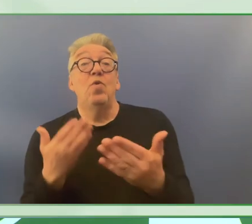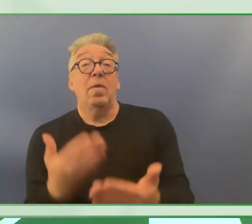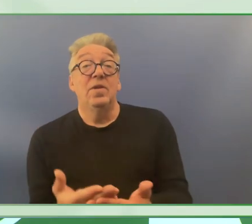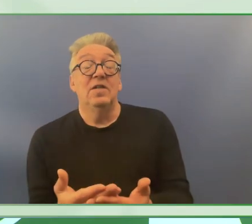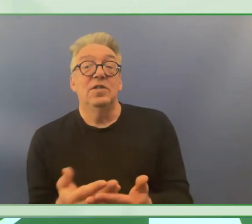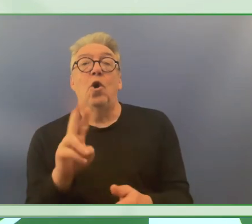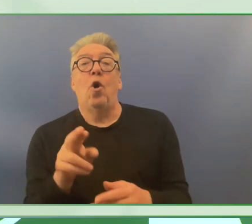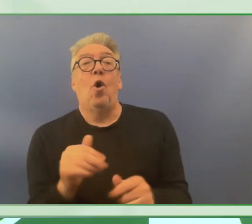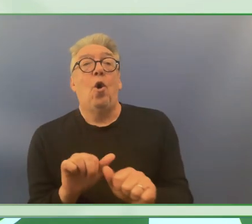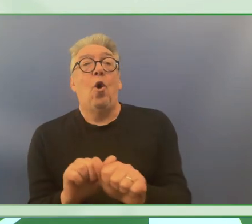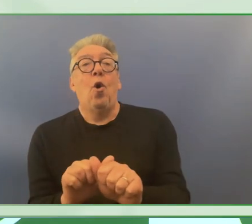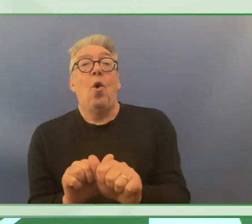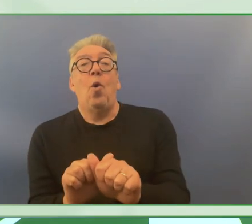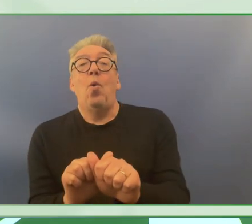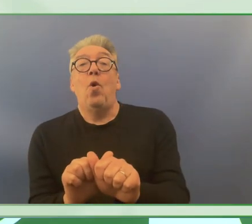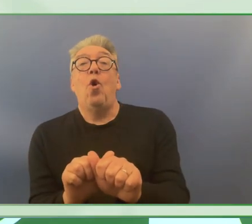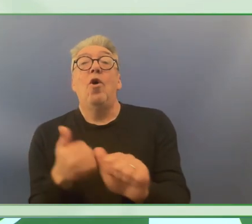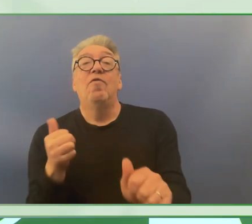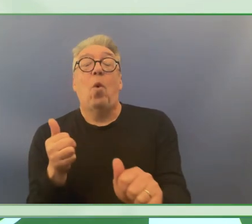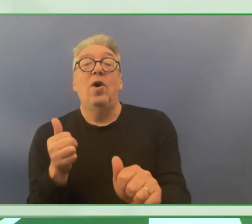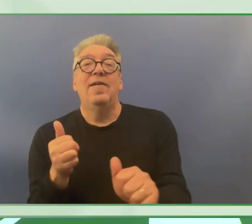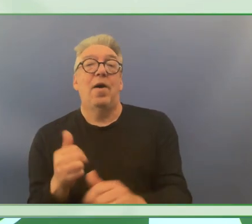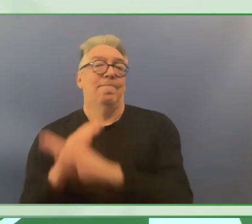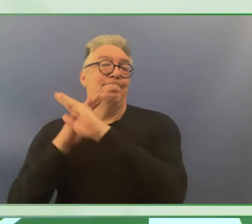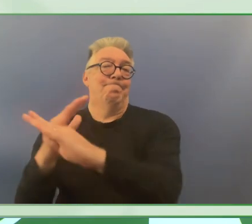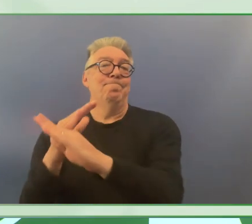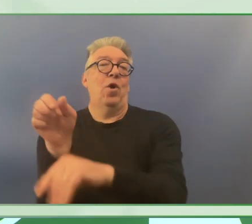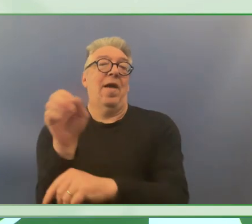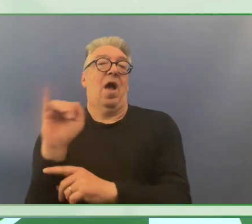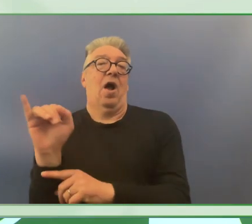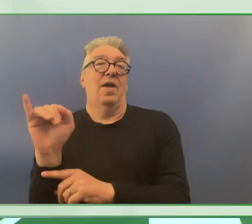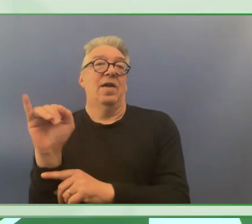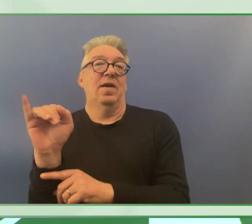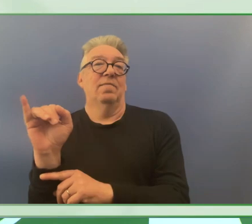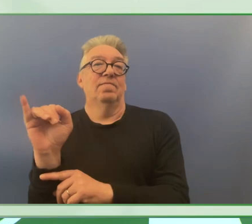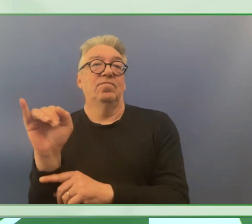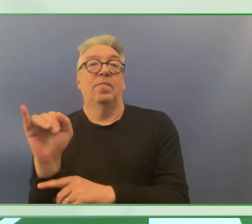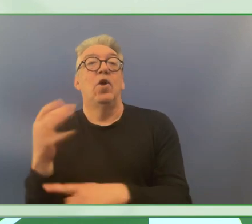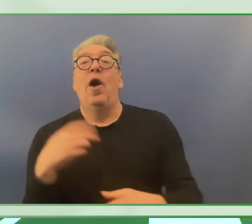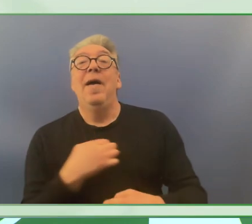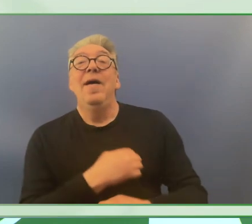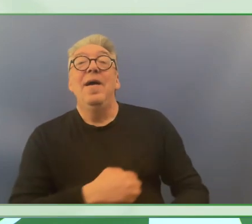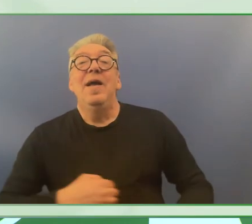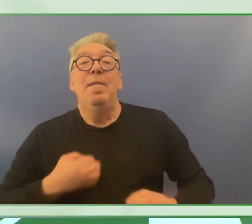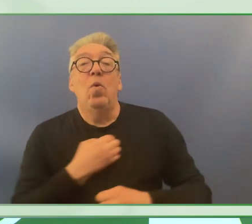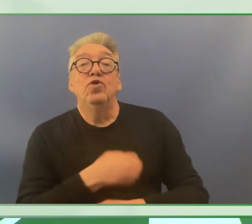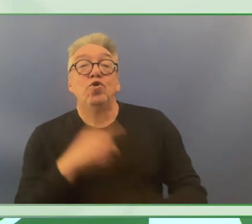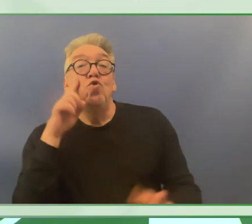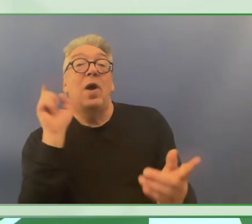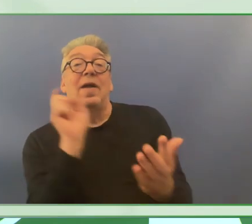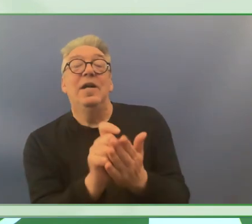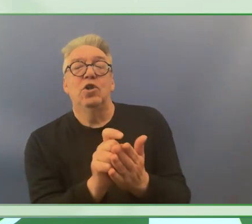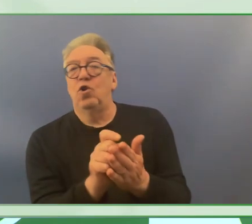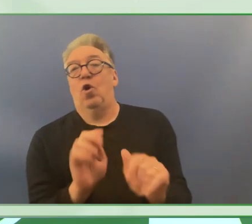AI applications. That means steer clear of everything what is related to emotion recognition, or social scoring,